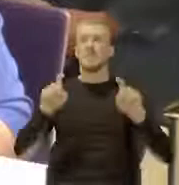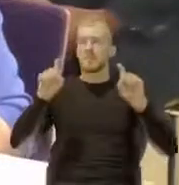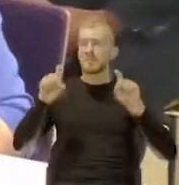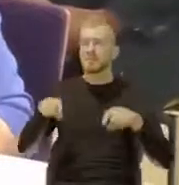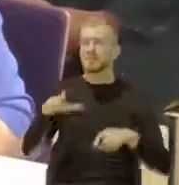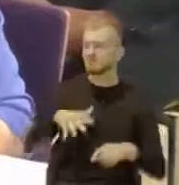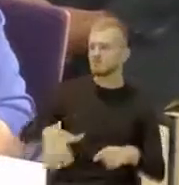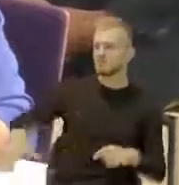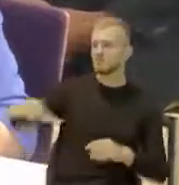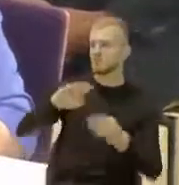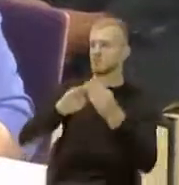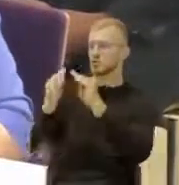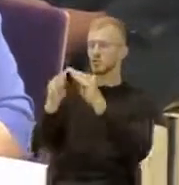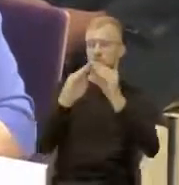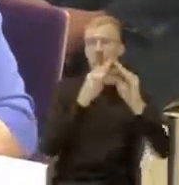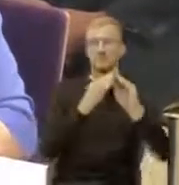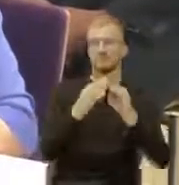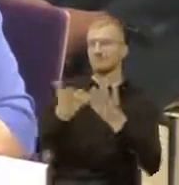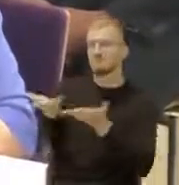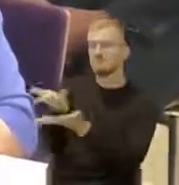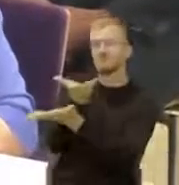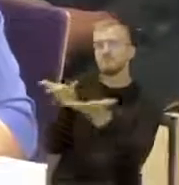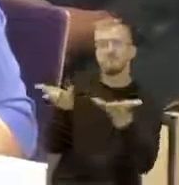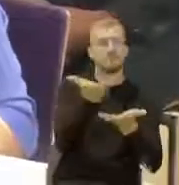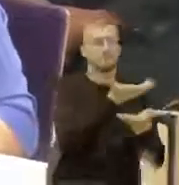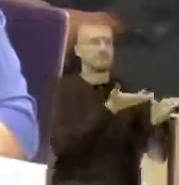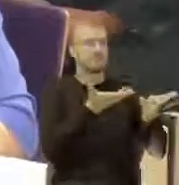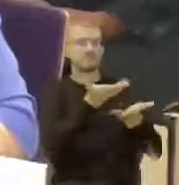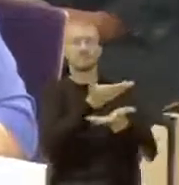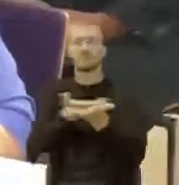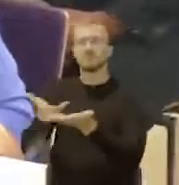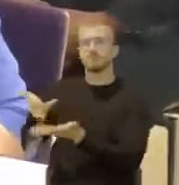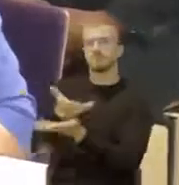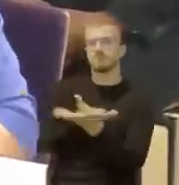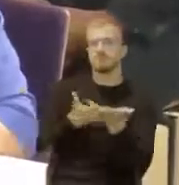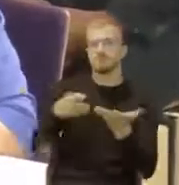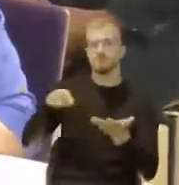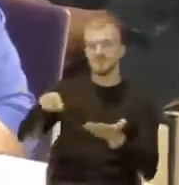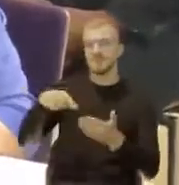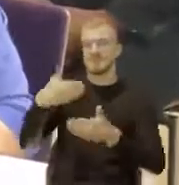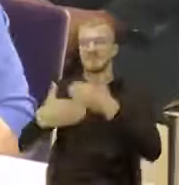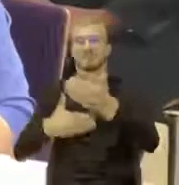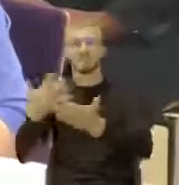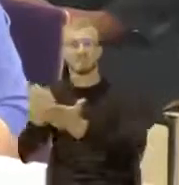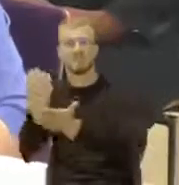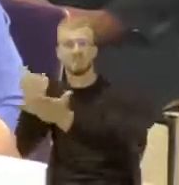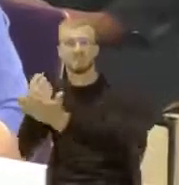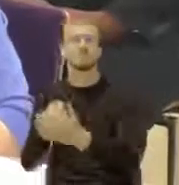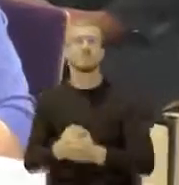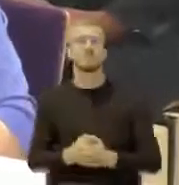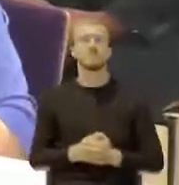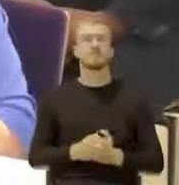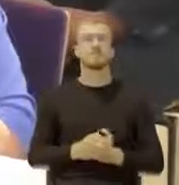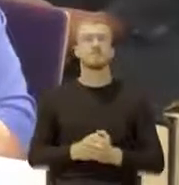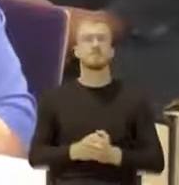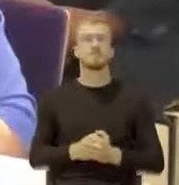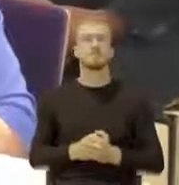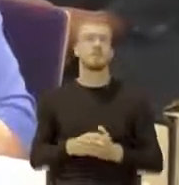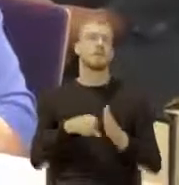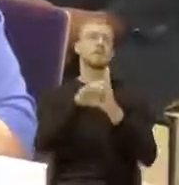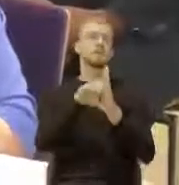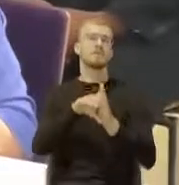decided ago. For instance, today we have about 60 sister cities and